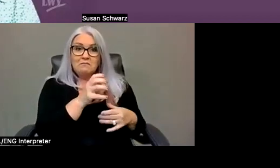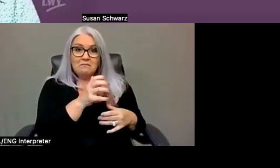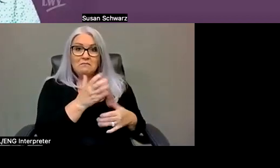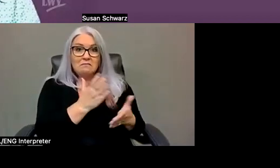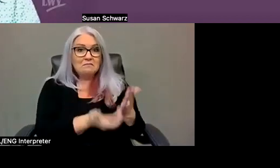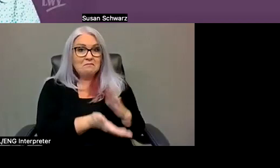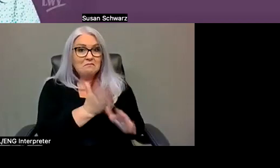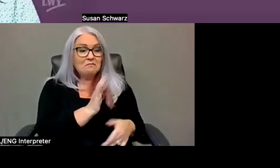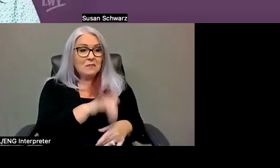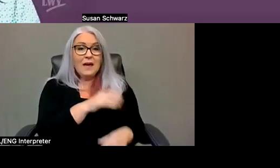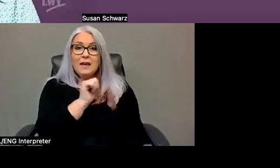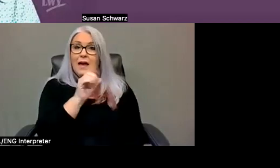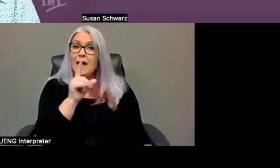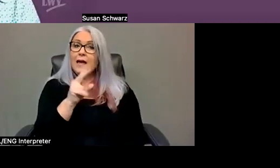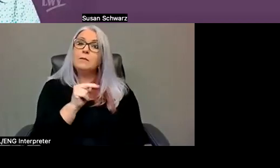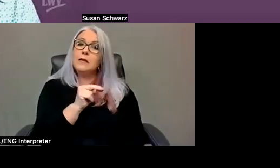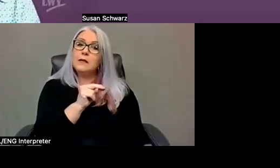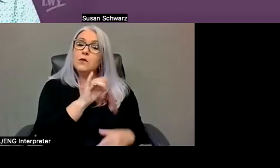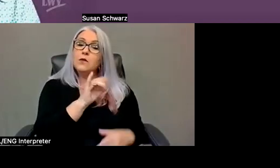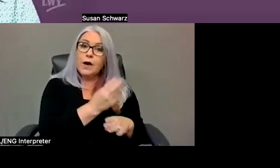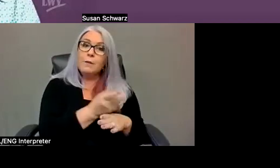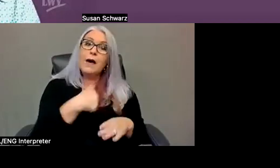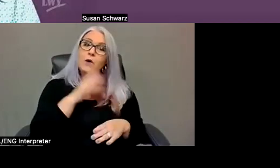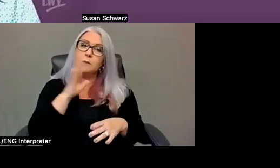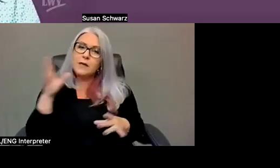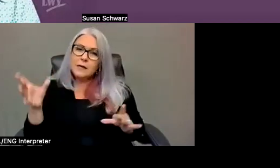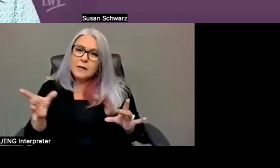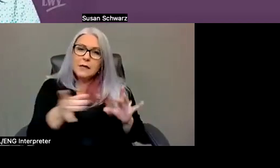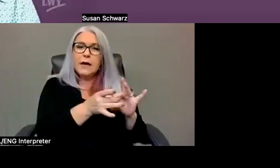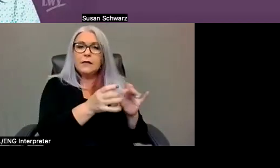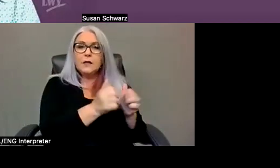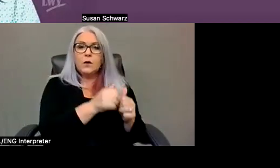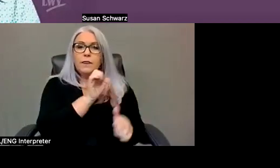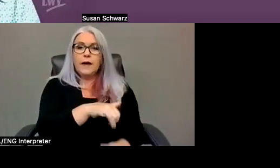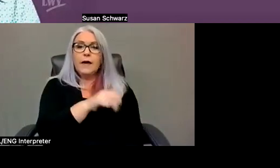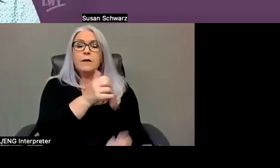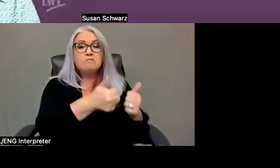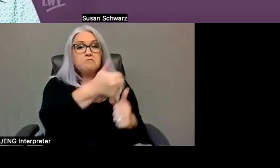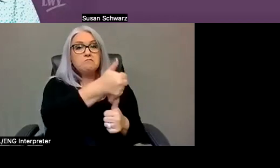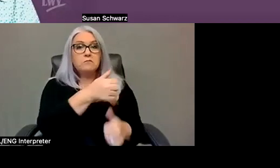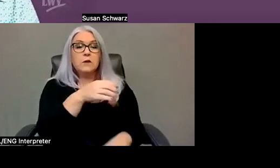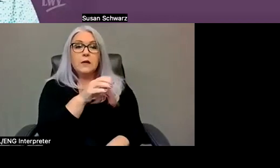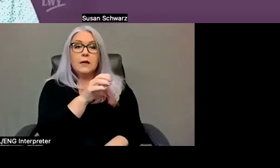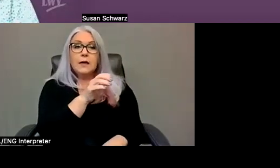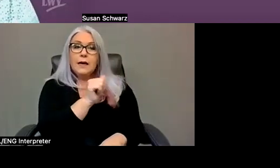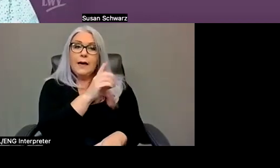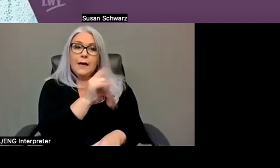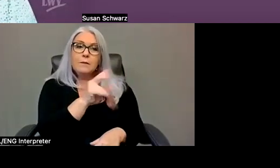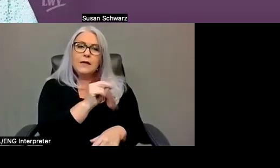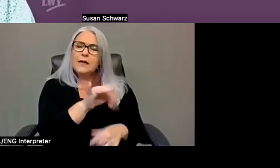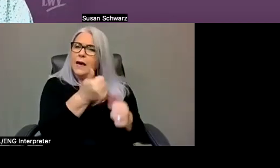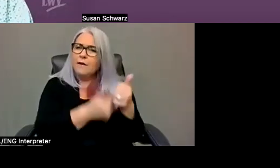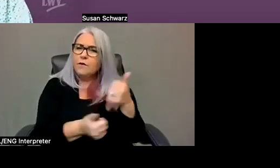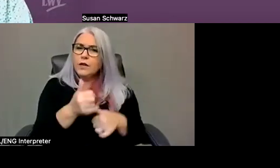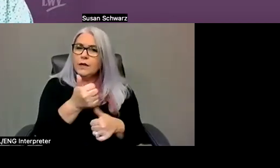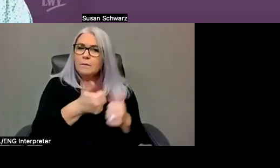with the administrator more often, leading him and finding things that, he's overlooked. Every administrator that comes